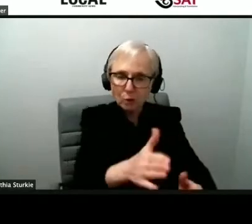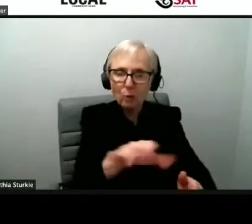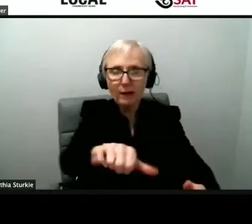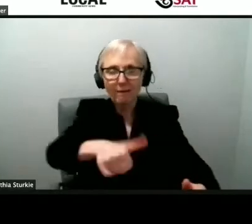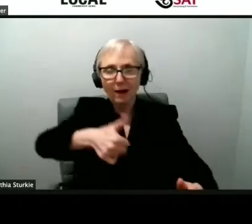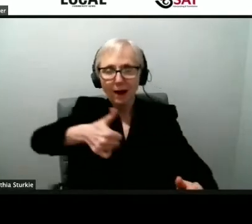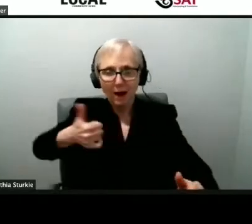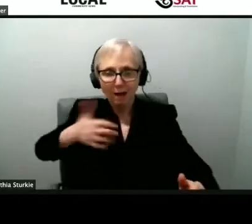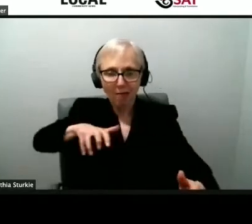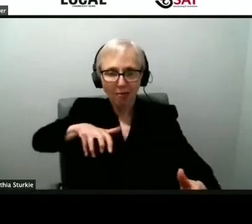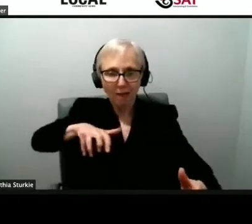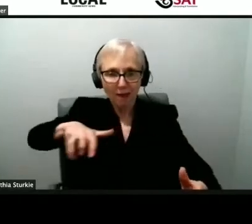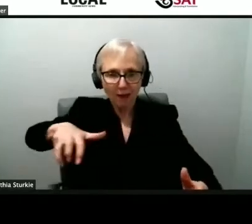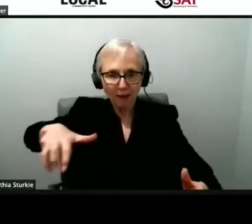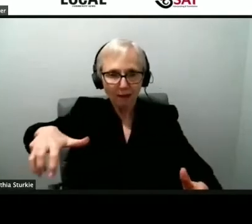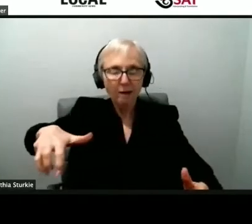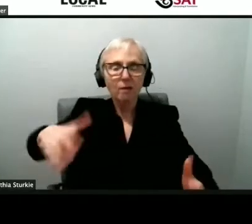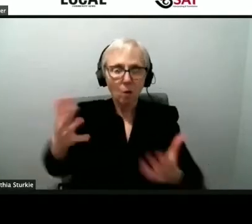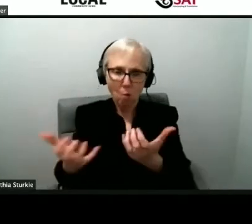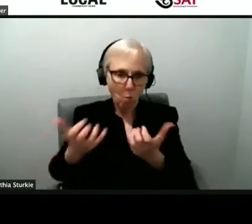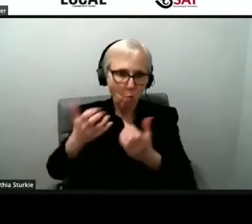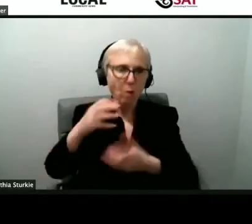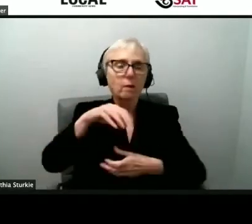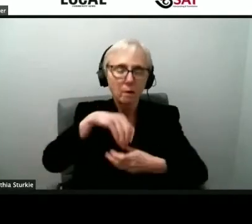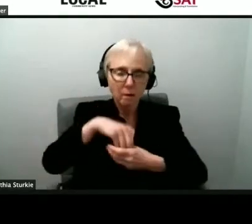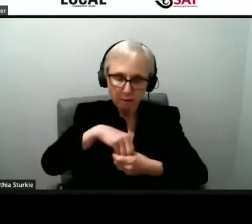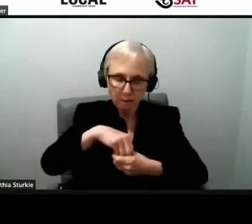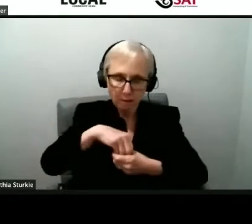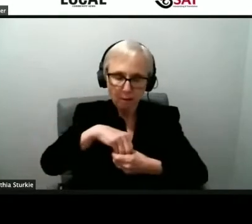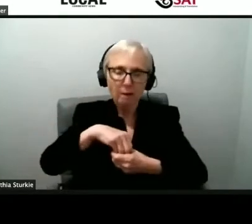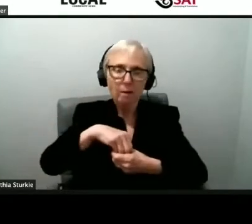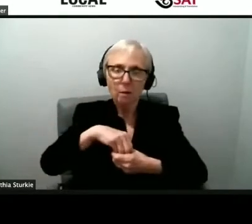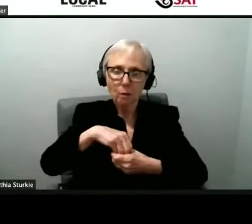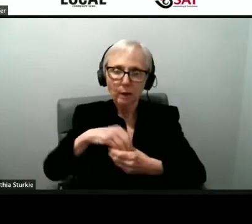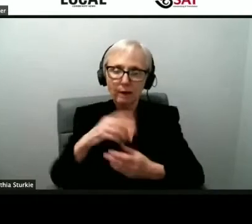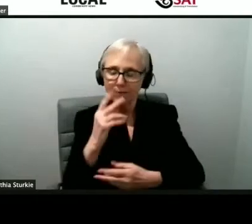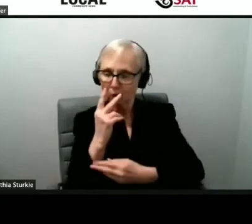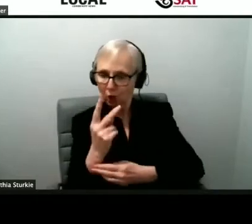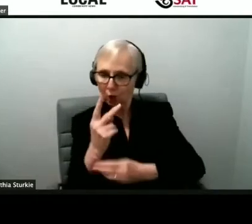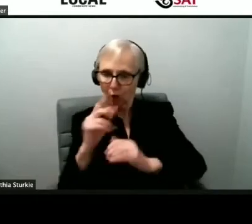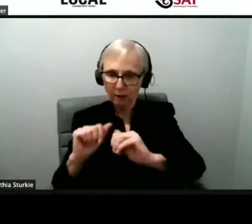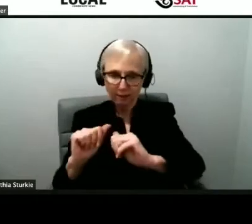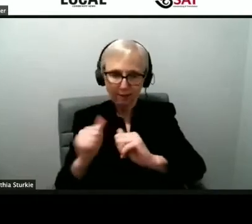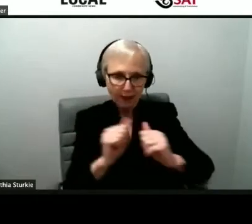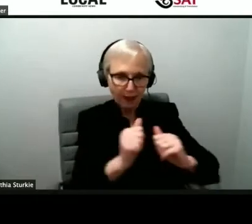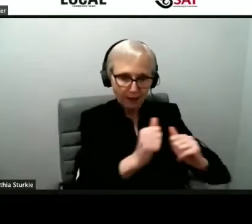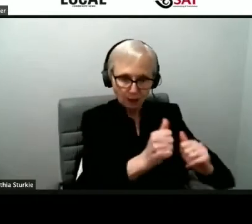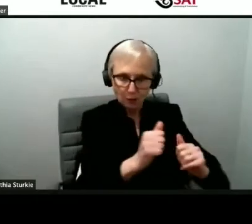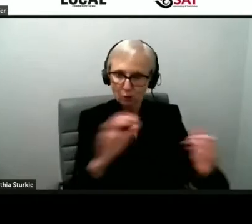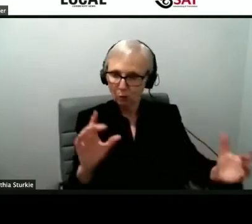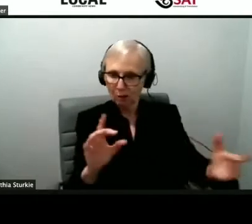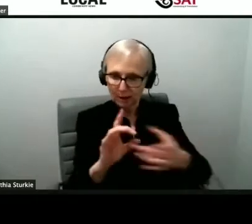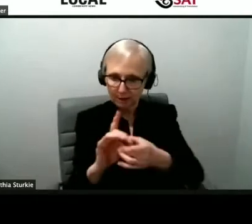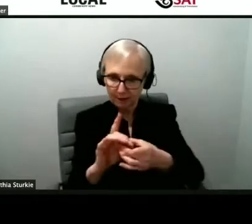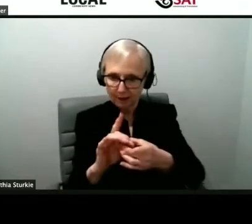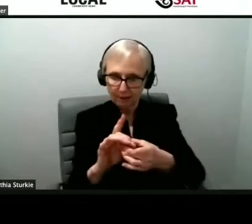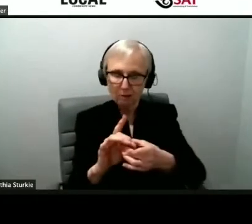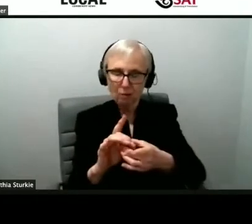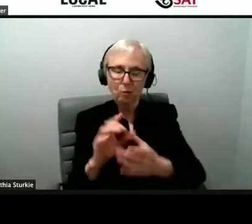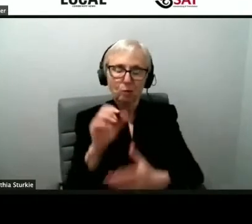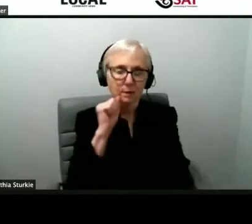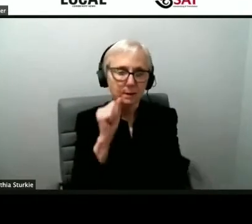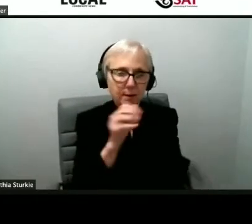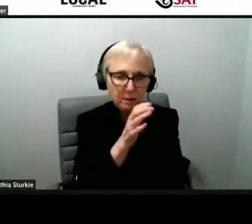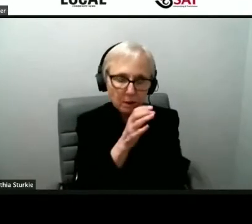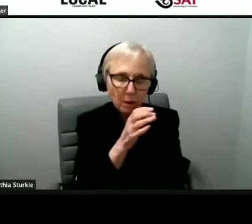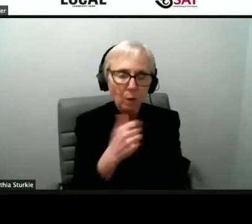a mass number of seniors that want to be involved. We have to look at the agencies and the entities that are already connected to these critical mass of people. And